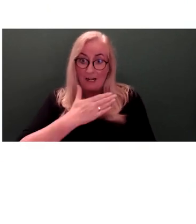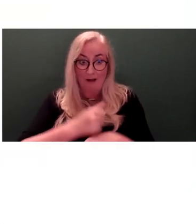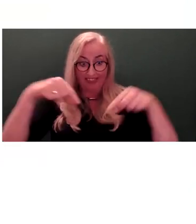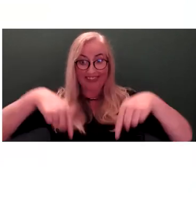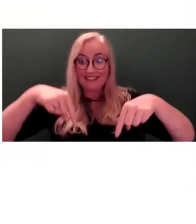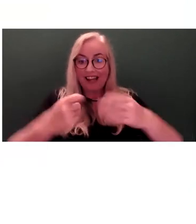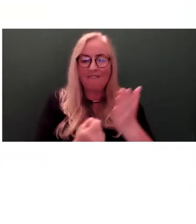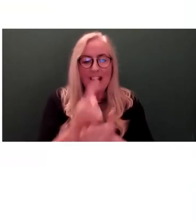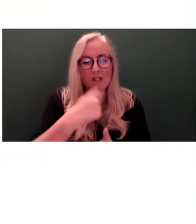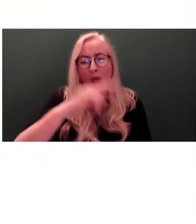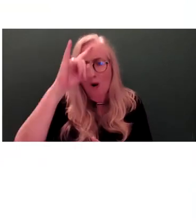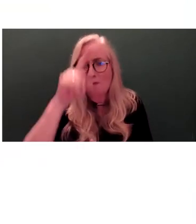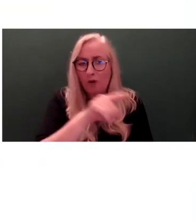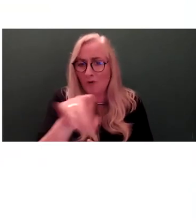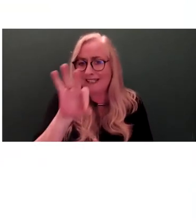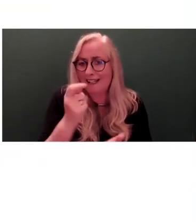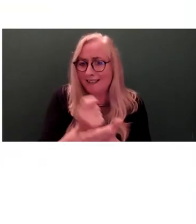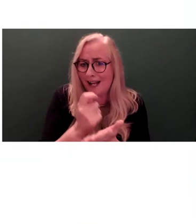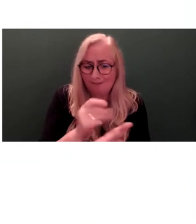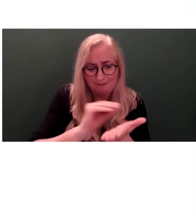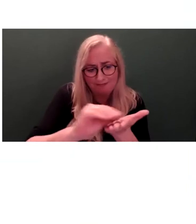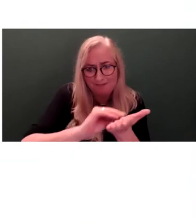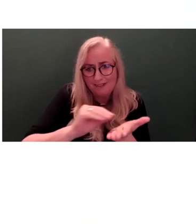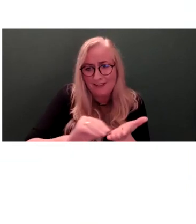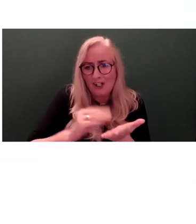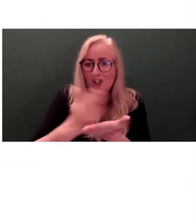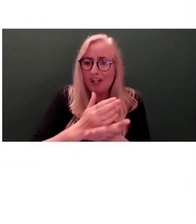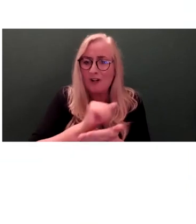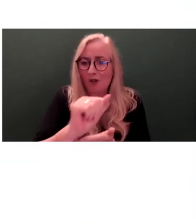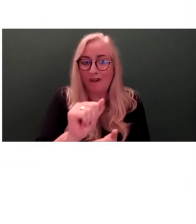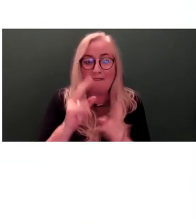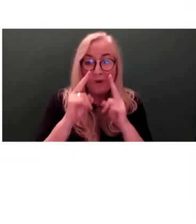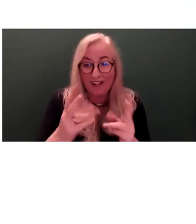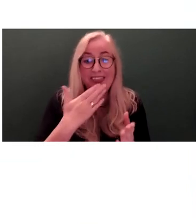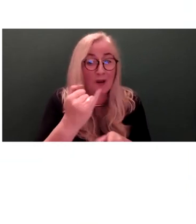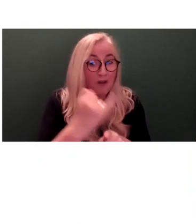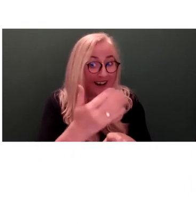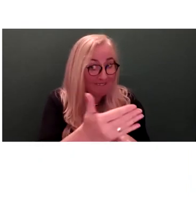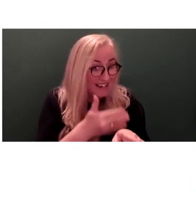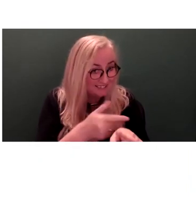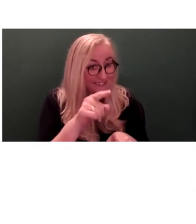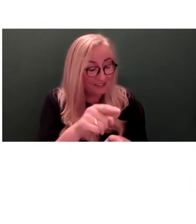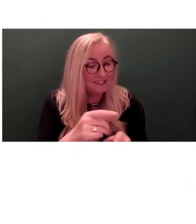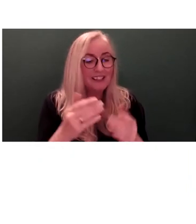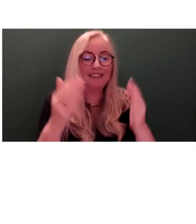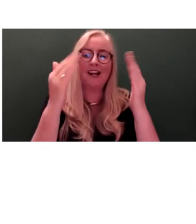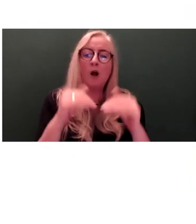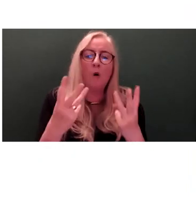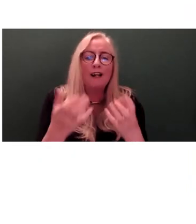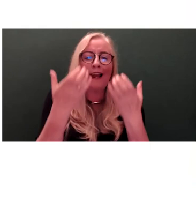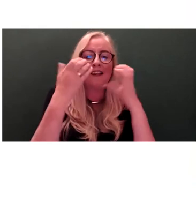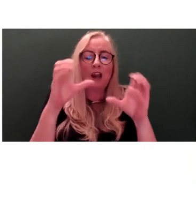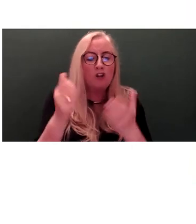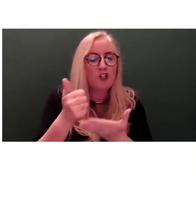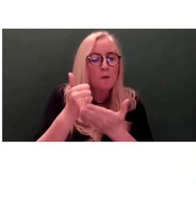hope that you would fill it out and share your observations. And thank you in advance for that. I'd like to acknowledge the support